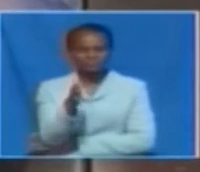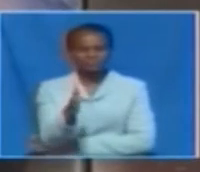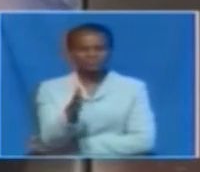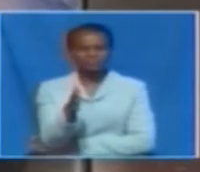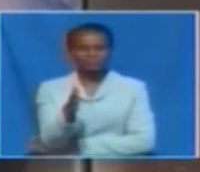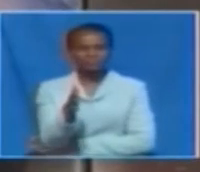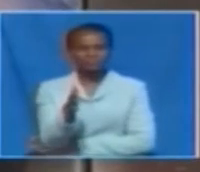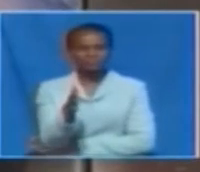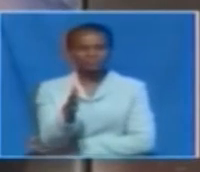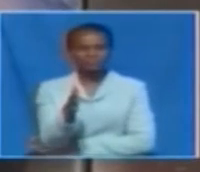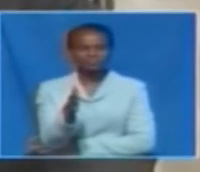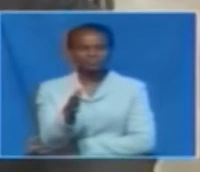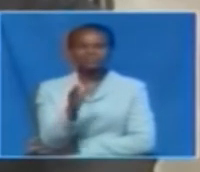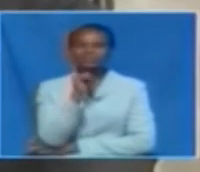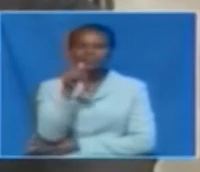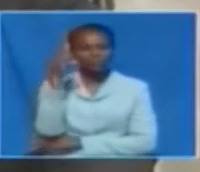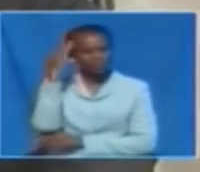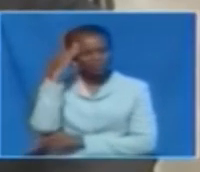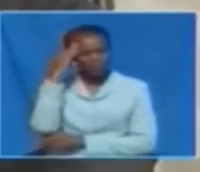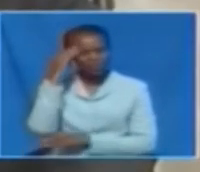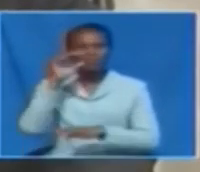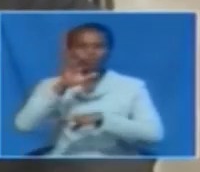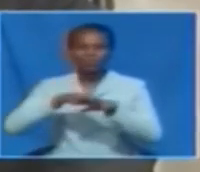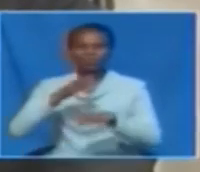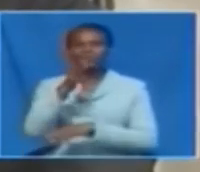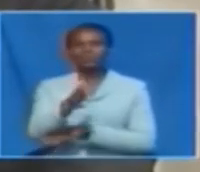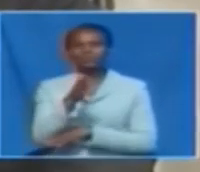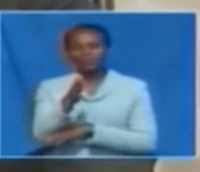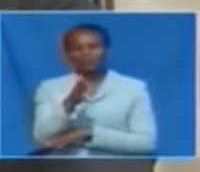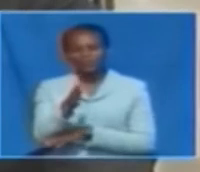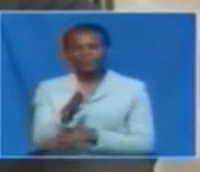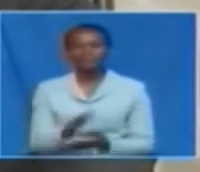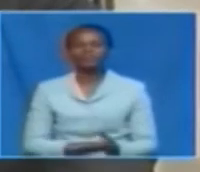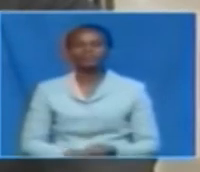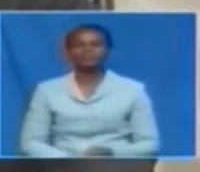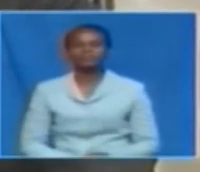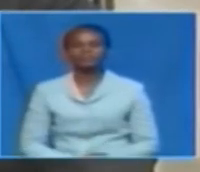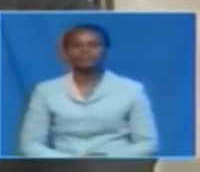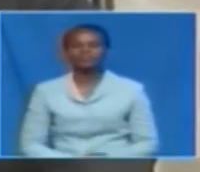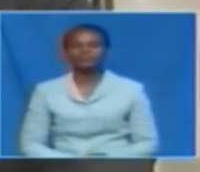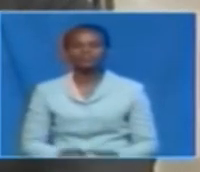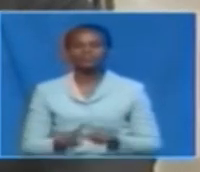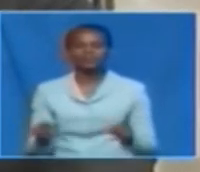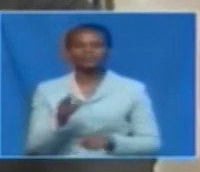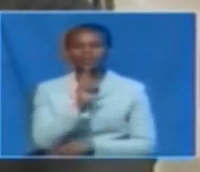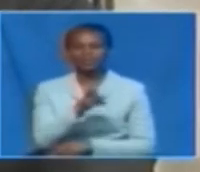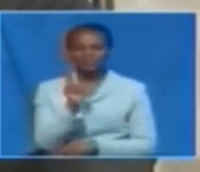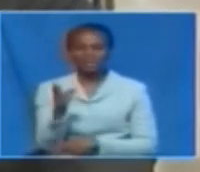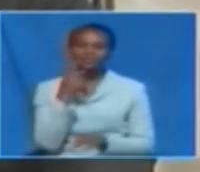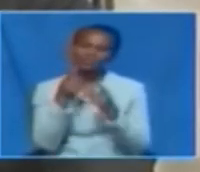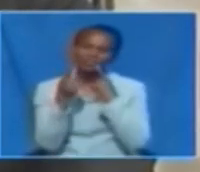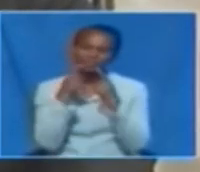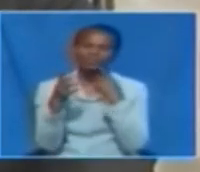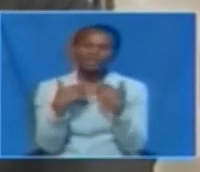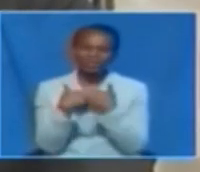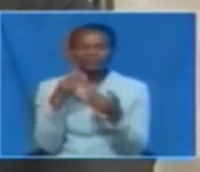Well, I do not know whether I should call it by the UPND, but the President Hakainde and myself have spoken about